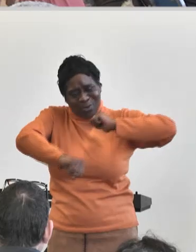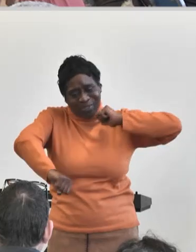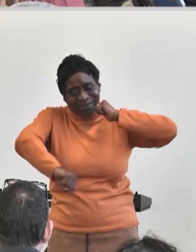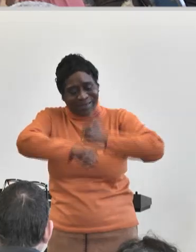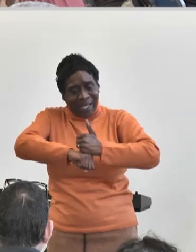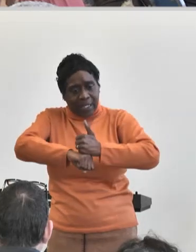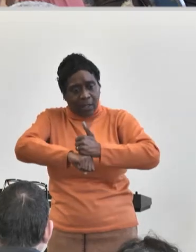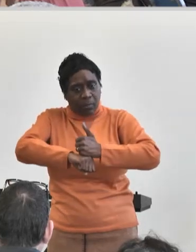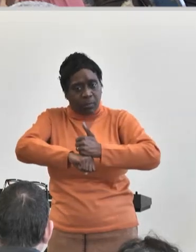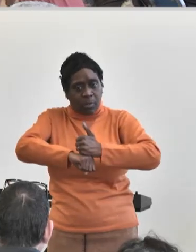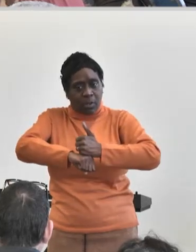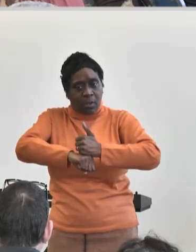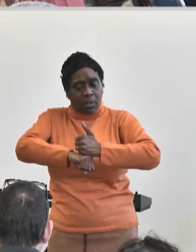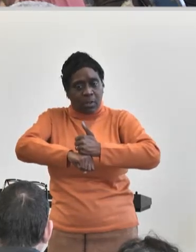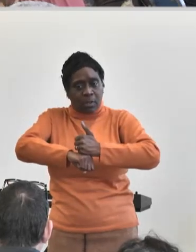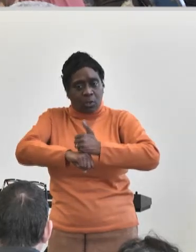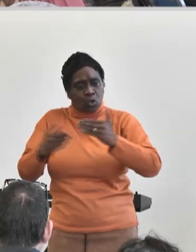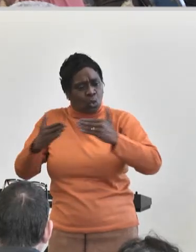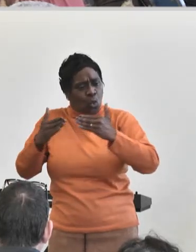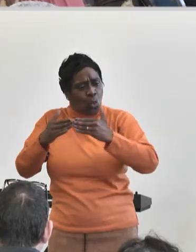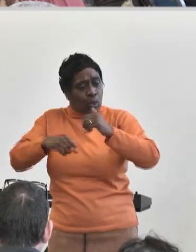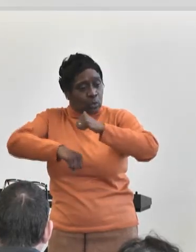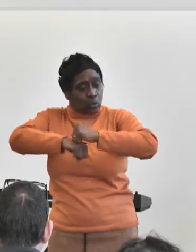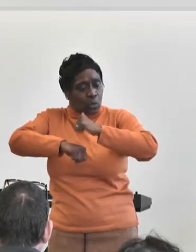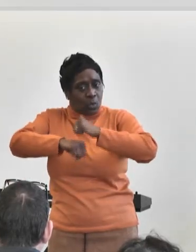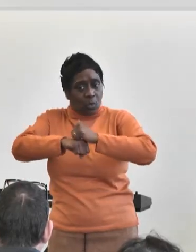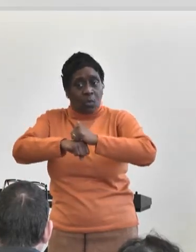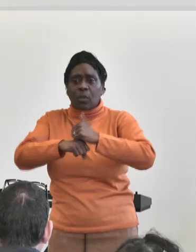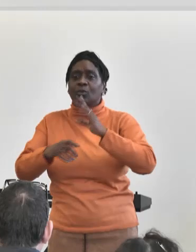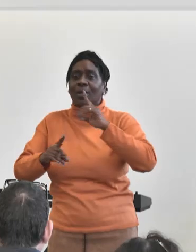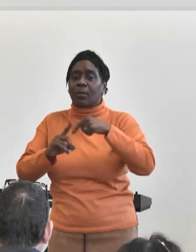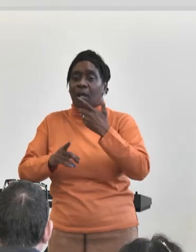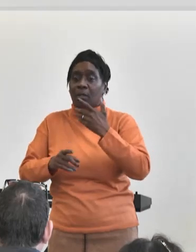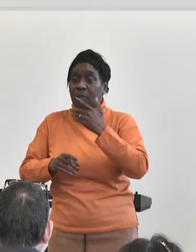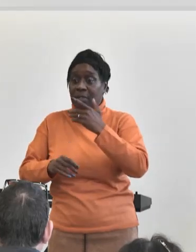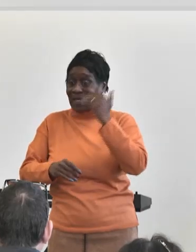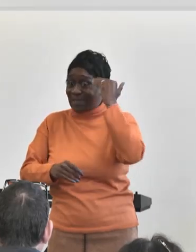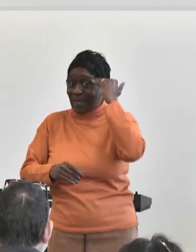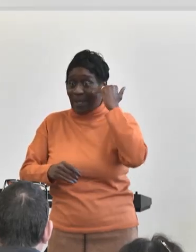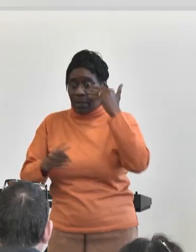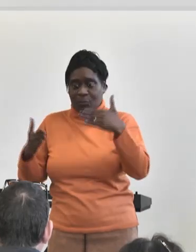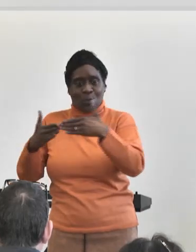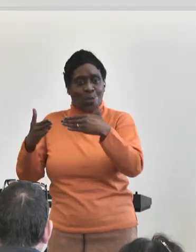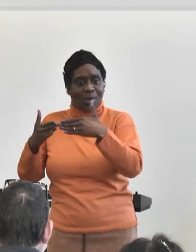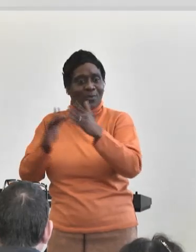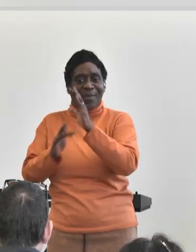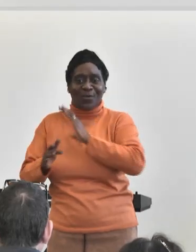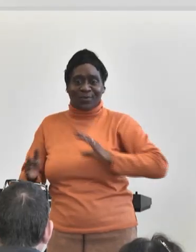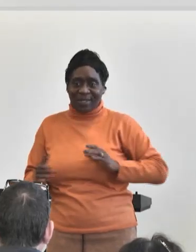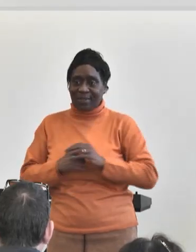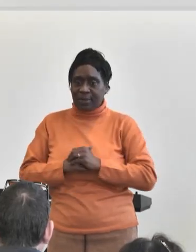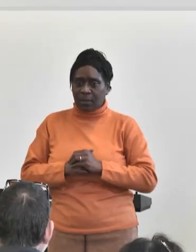naught of you builders. Este Jesús es la piedra reprobada por vosotros, which has become the head of the corner. La cual ha venido a ser cabeza del